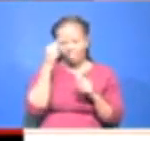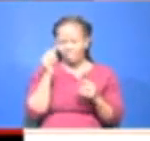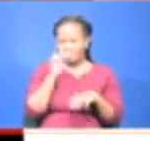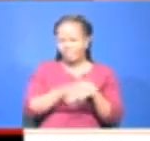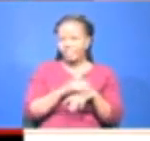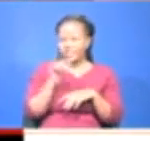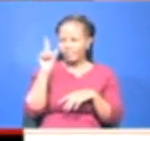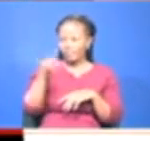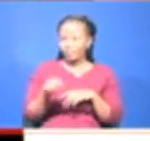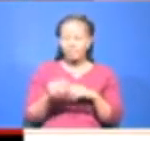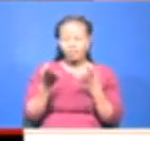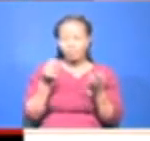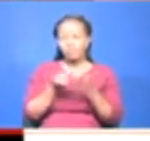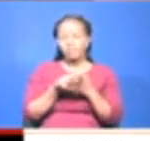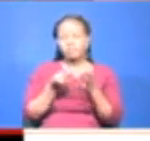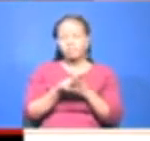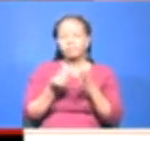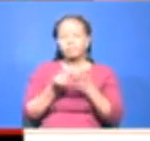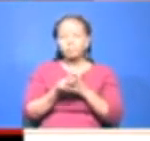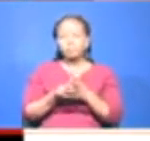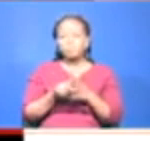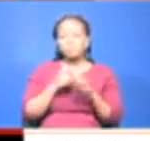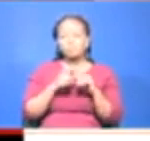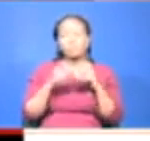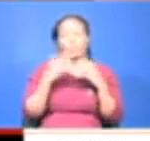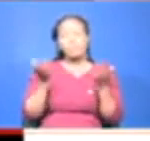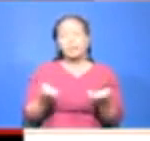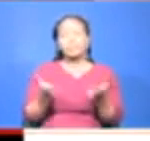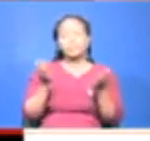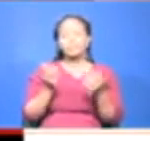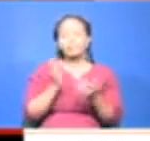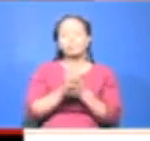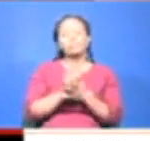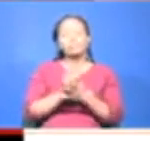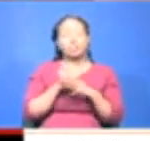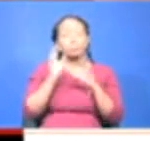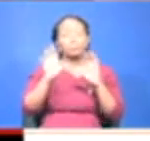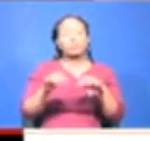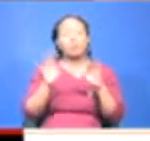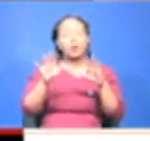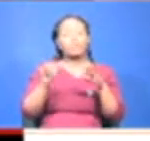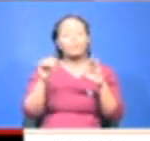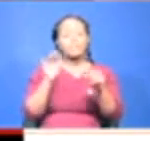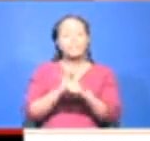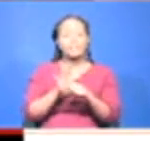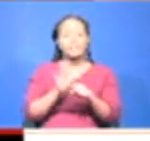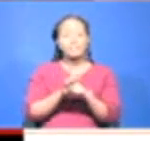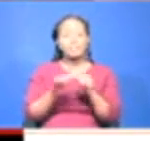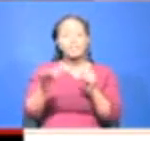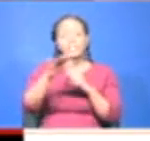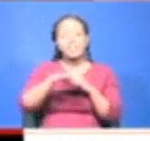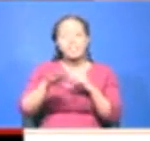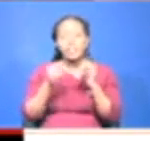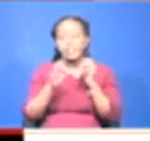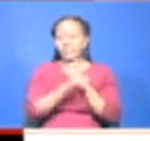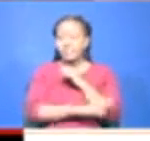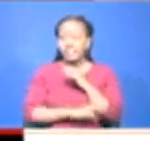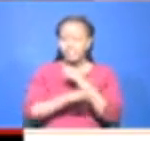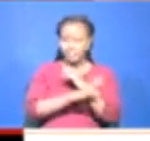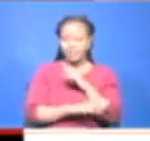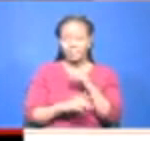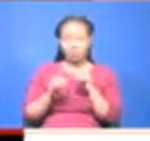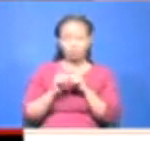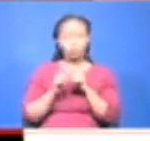of risk. Mm-hmm. That's been the reality of farming in most Asian and African countries, right? So that is the